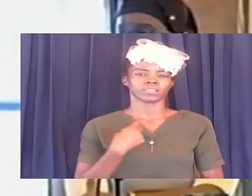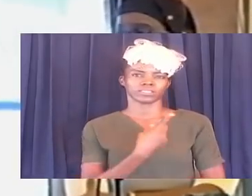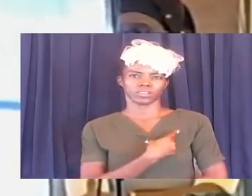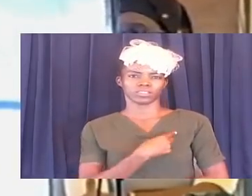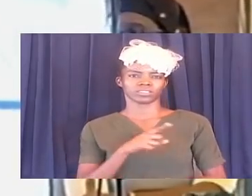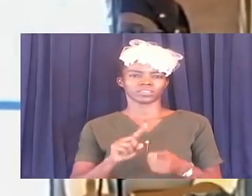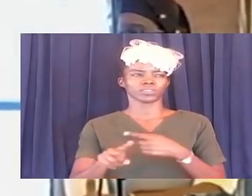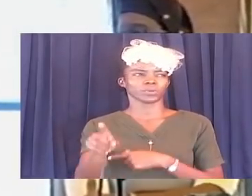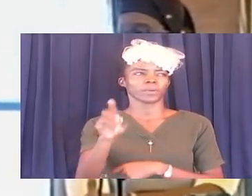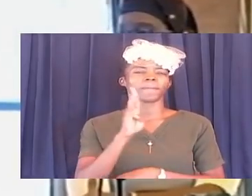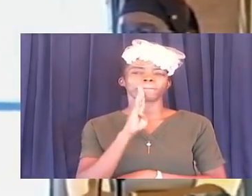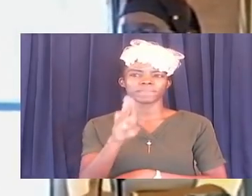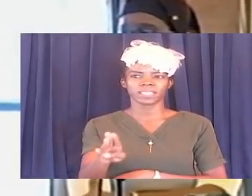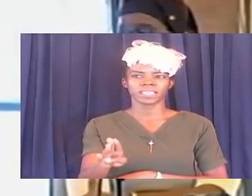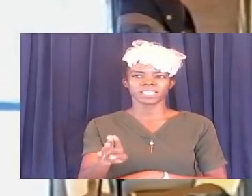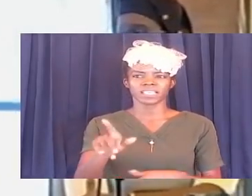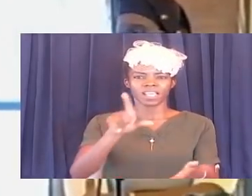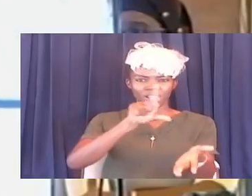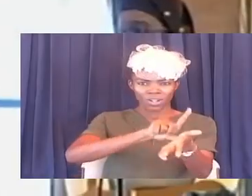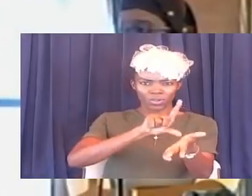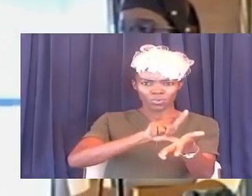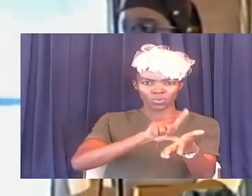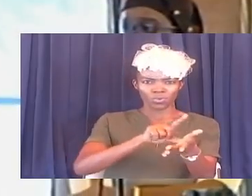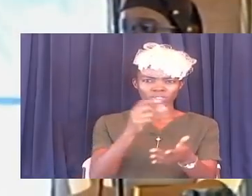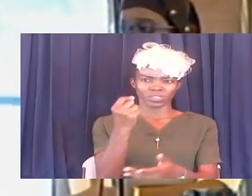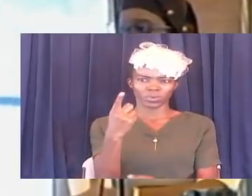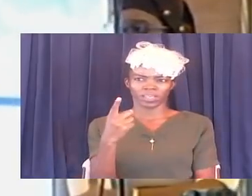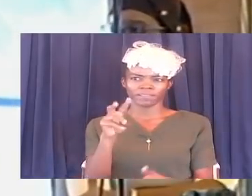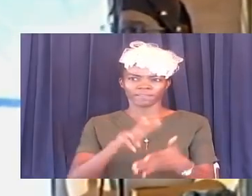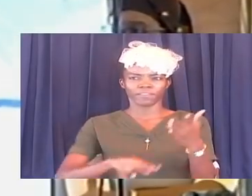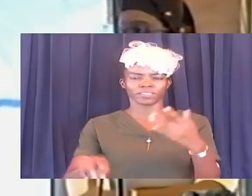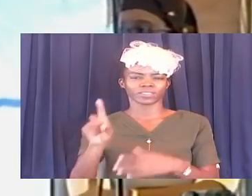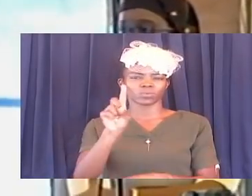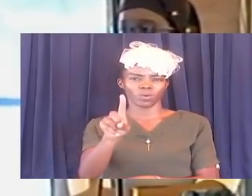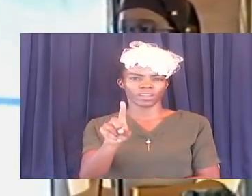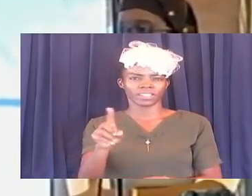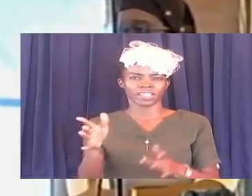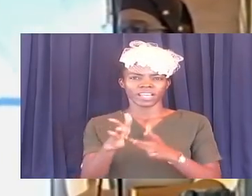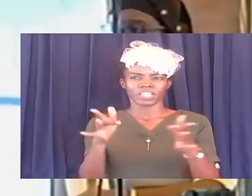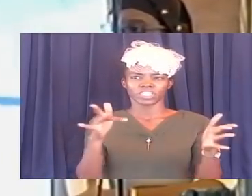verse 1, Jesus warned his disciples to